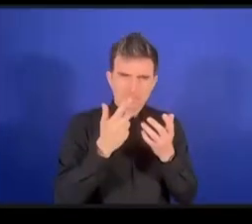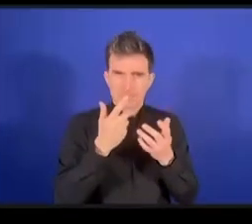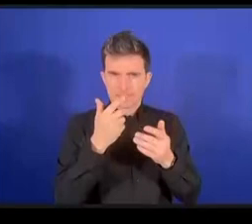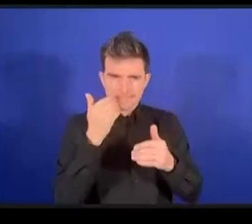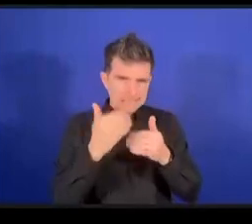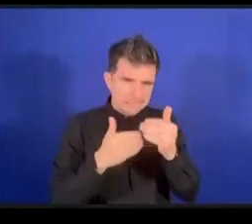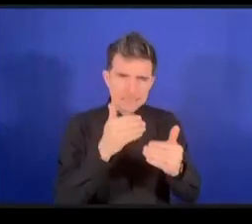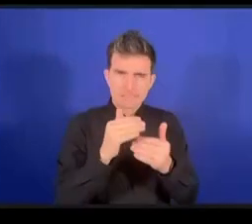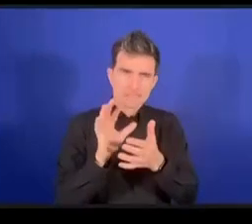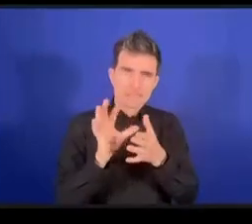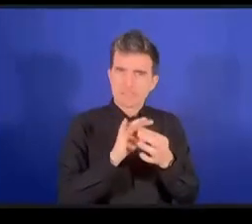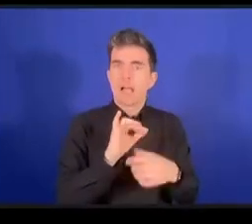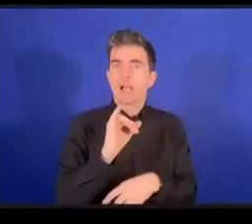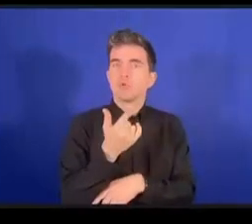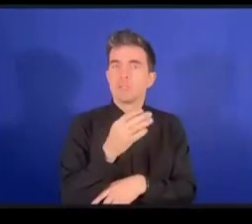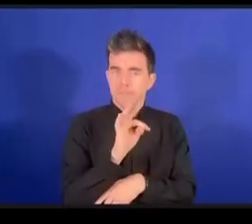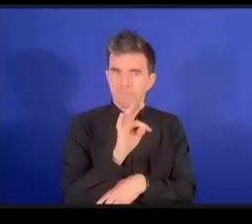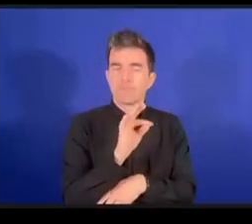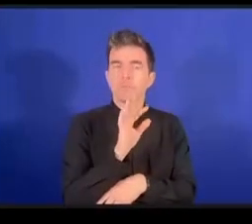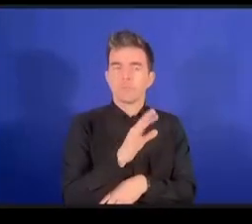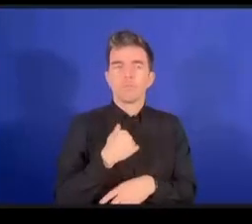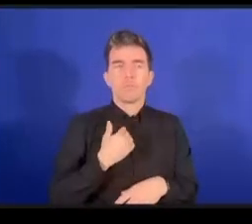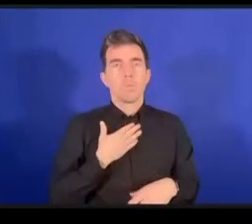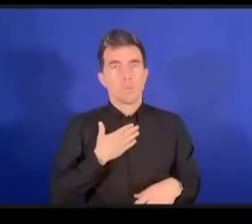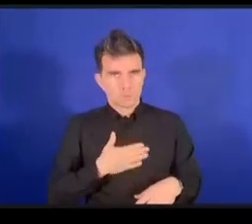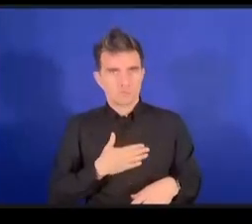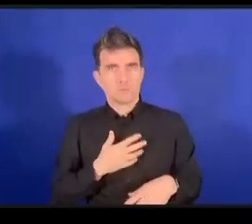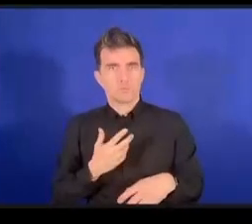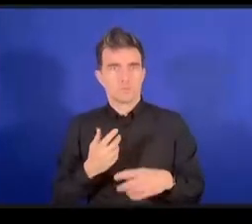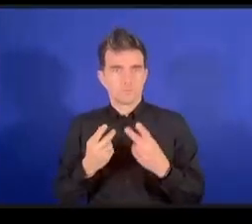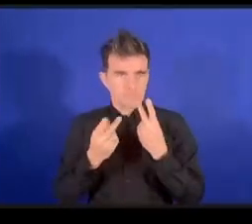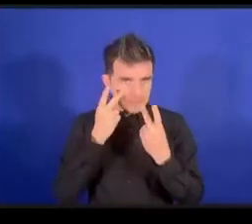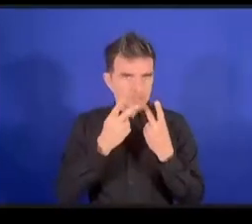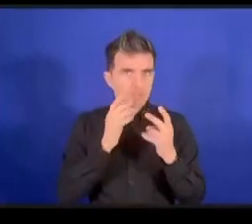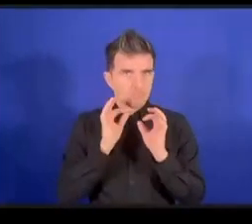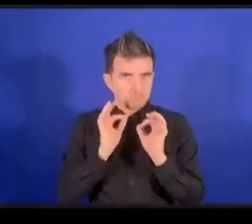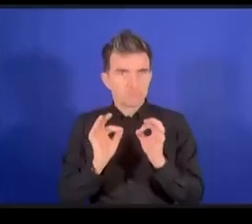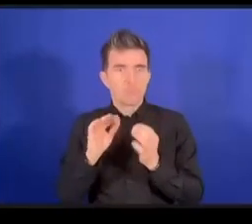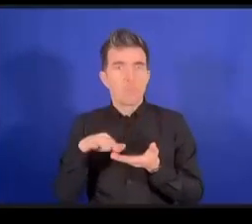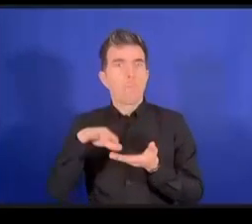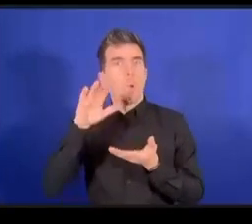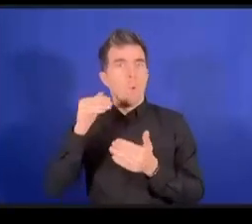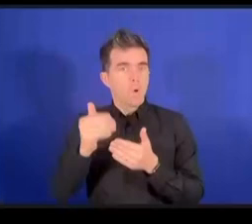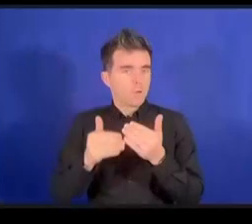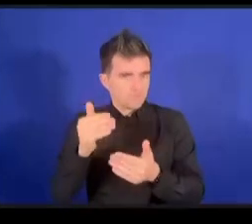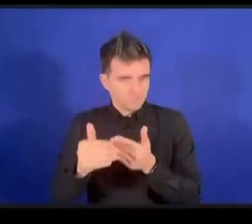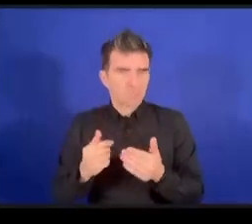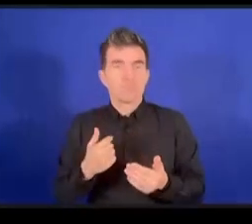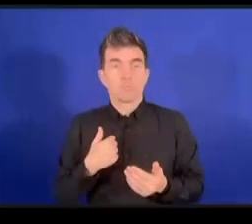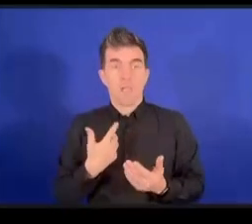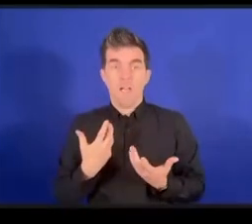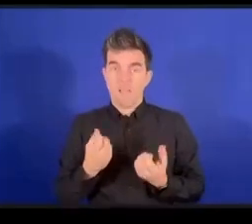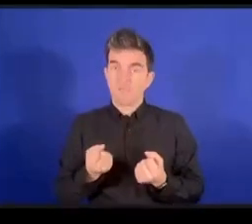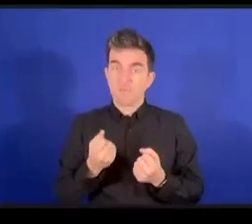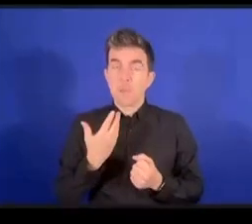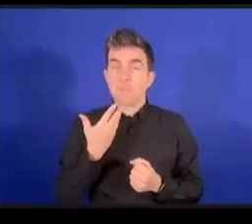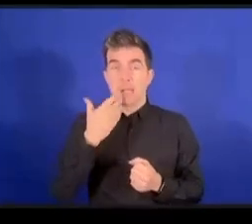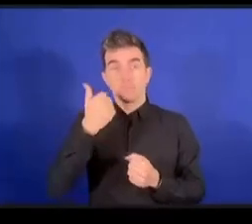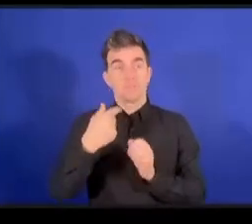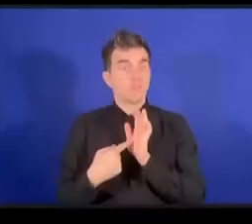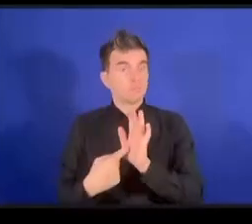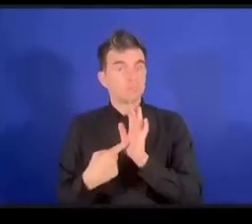more. And we certainly have a much better example here of this type of collaboration and the